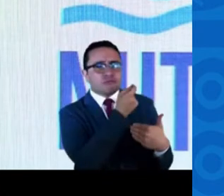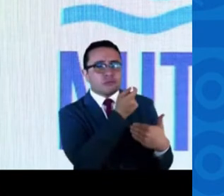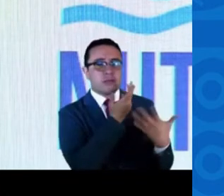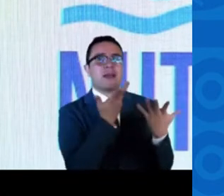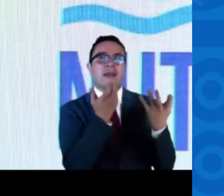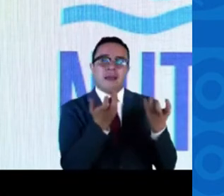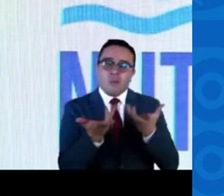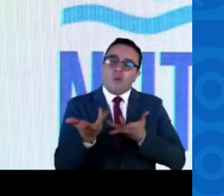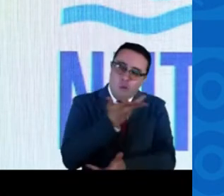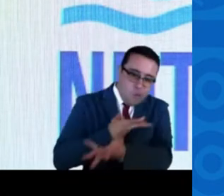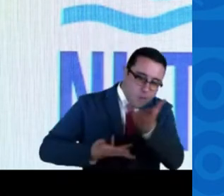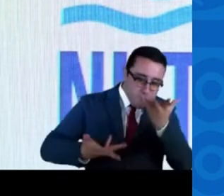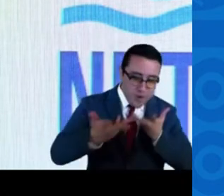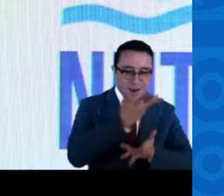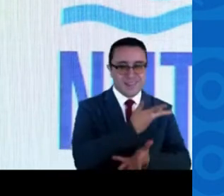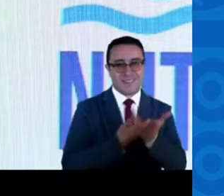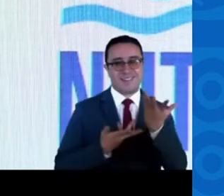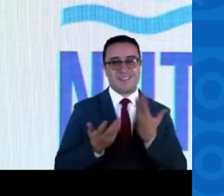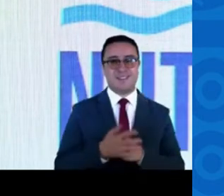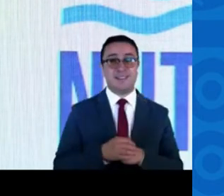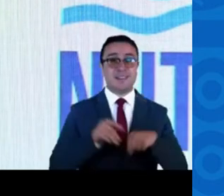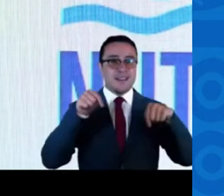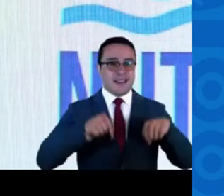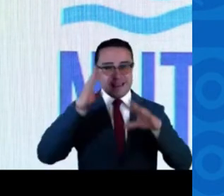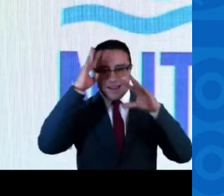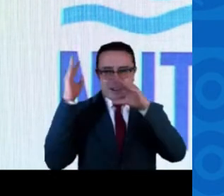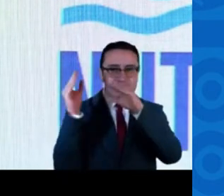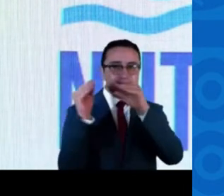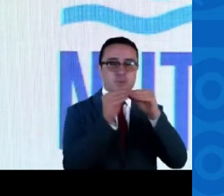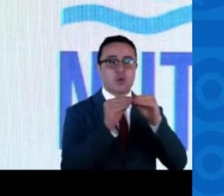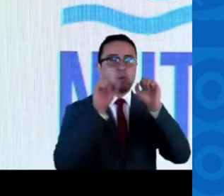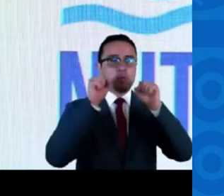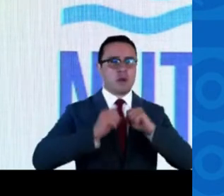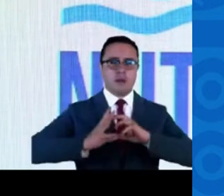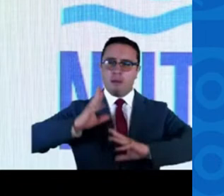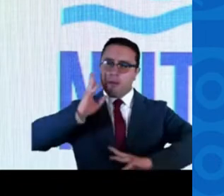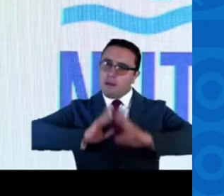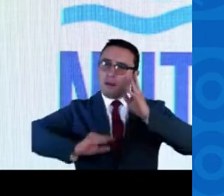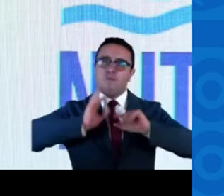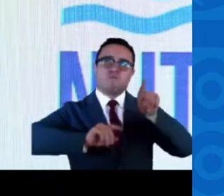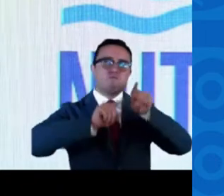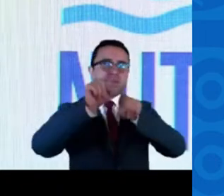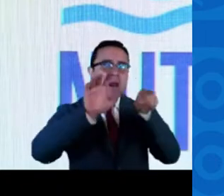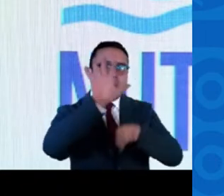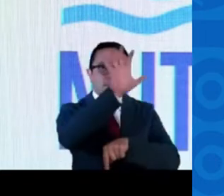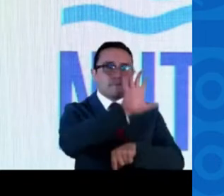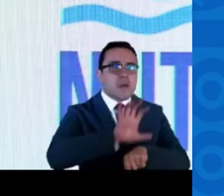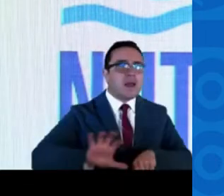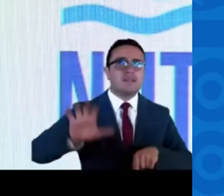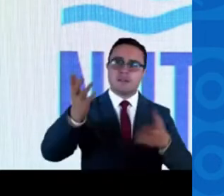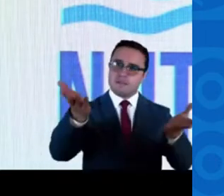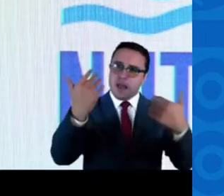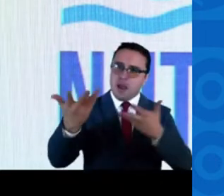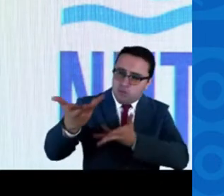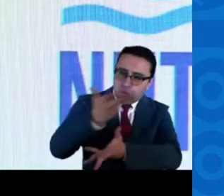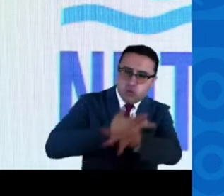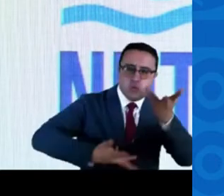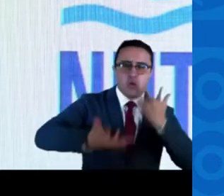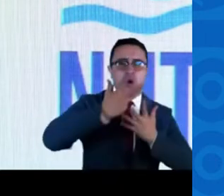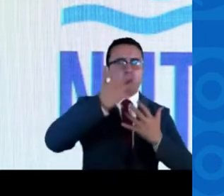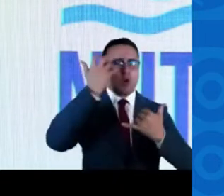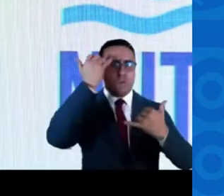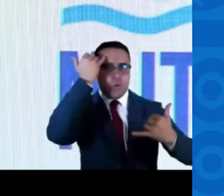we wish to share with you all our experiences so that we